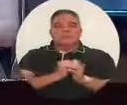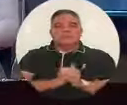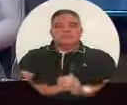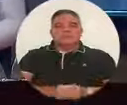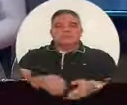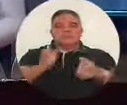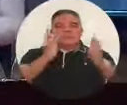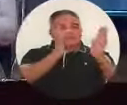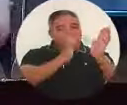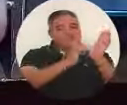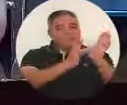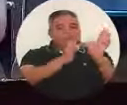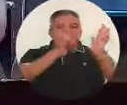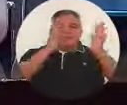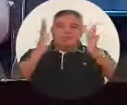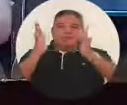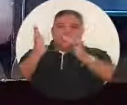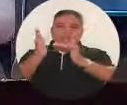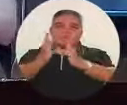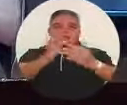name.